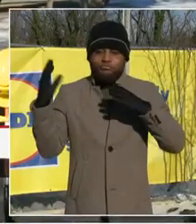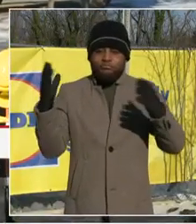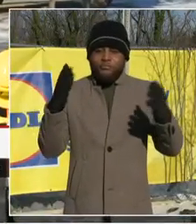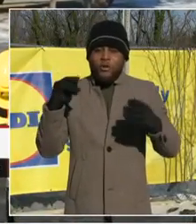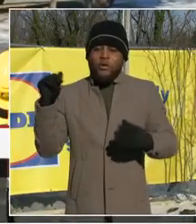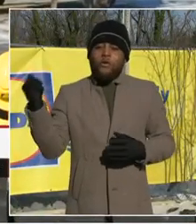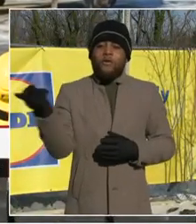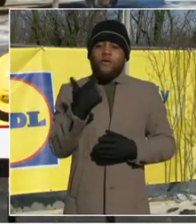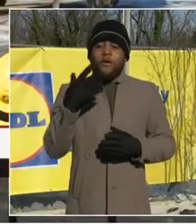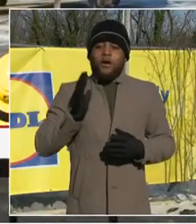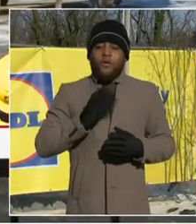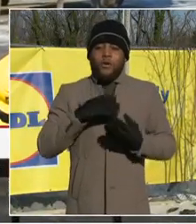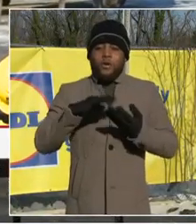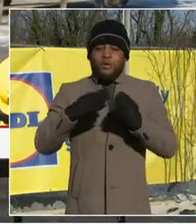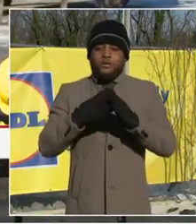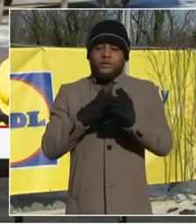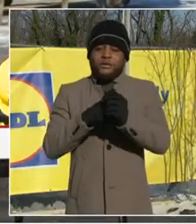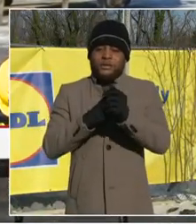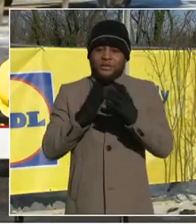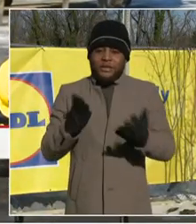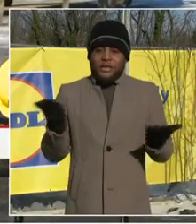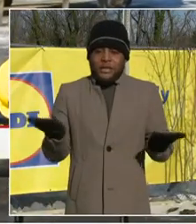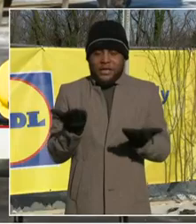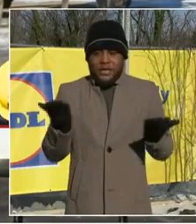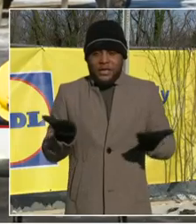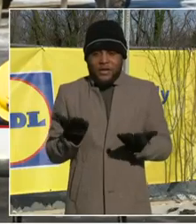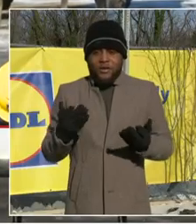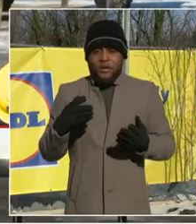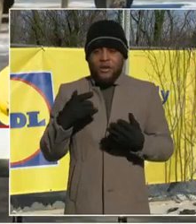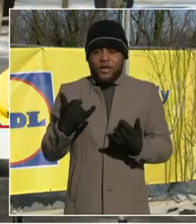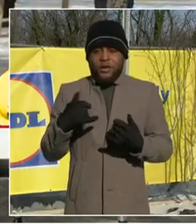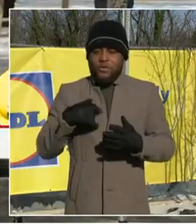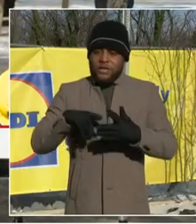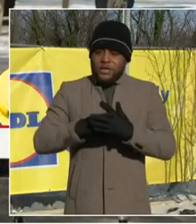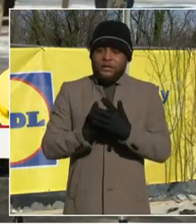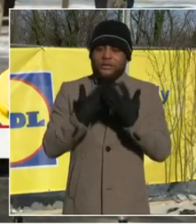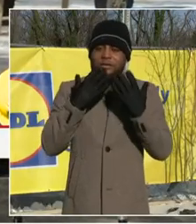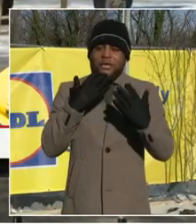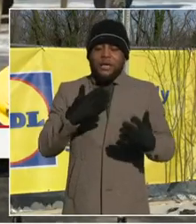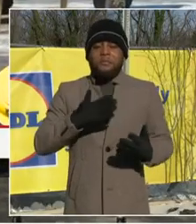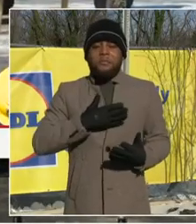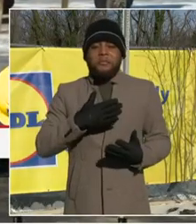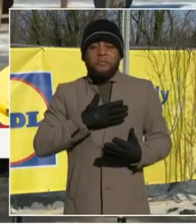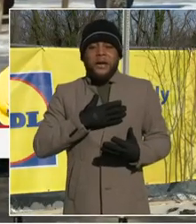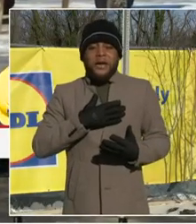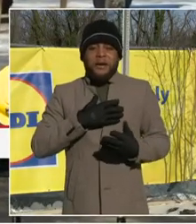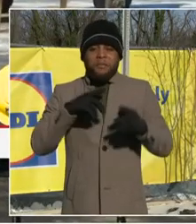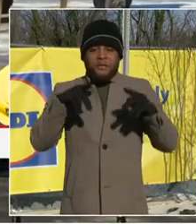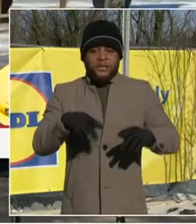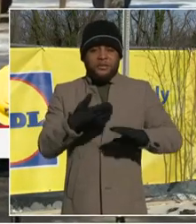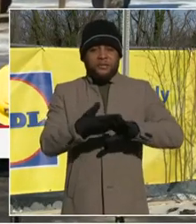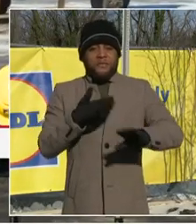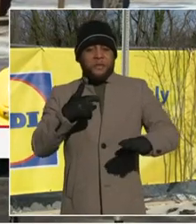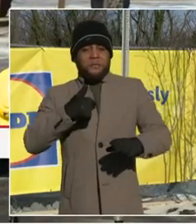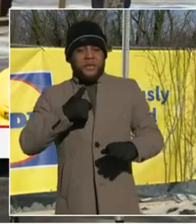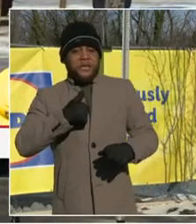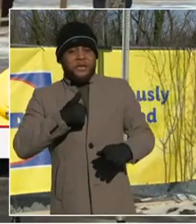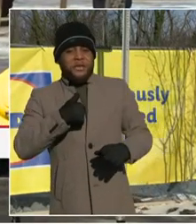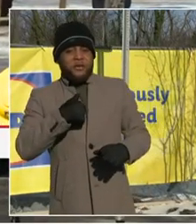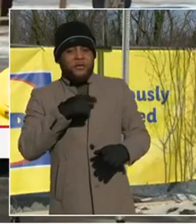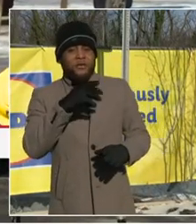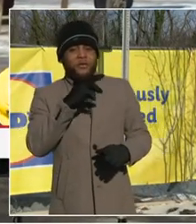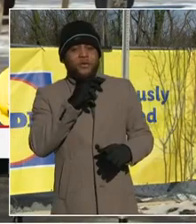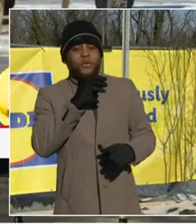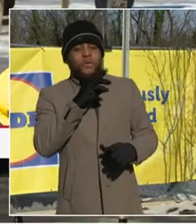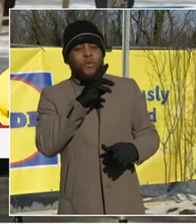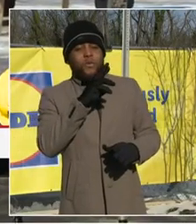are here. I want to start by thanking my predecessor in the Ward 7 council member, Vincent